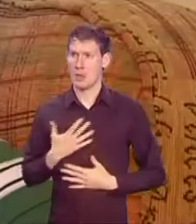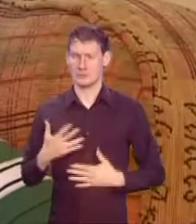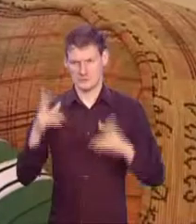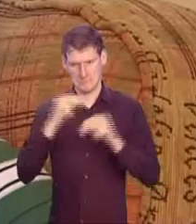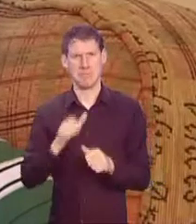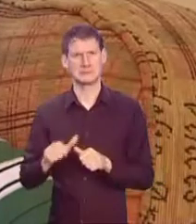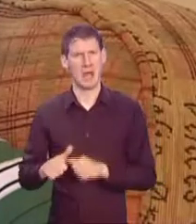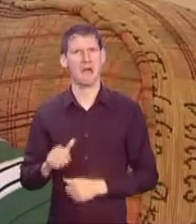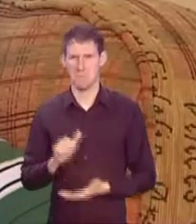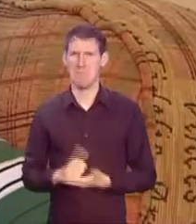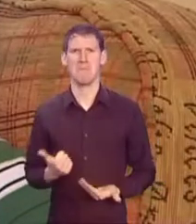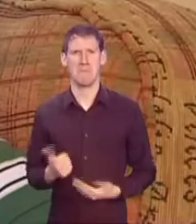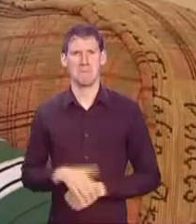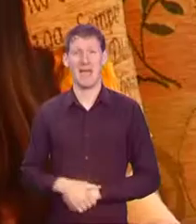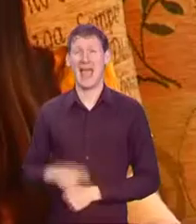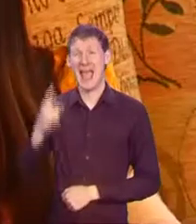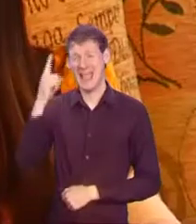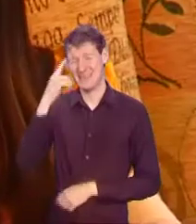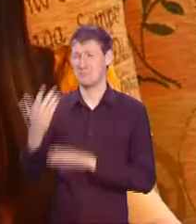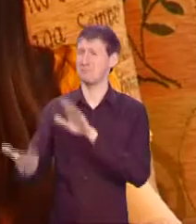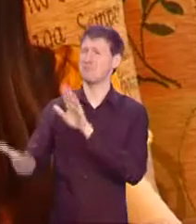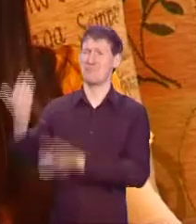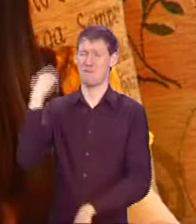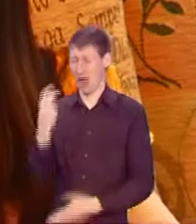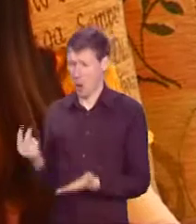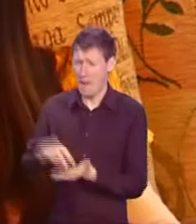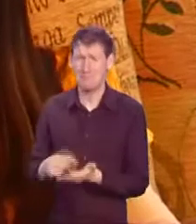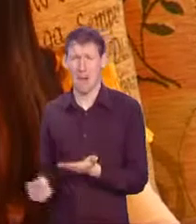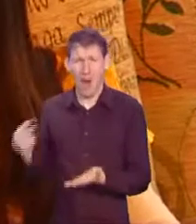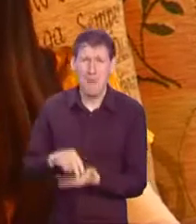better. When you think the nights I used to walk the floor,